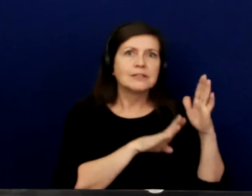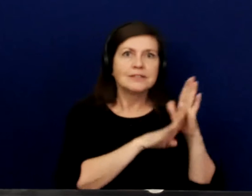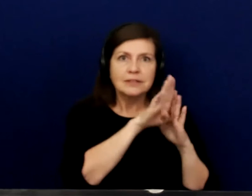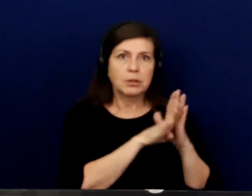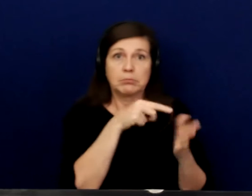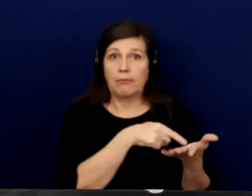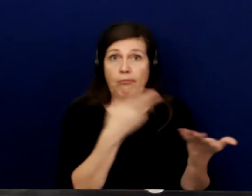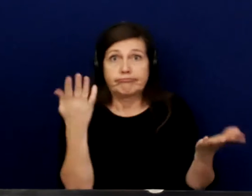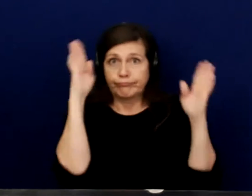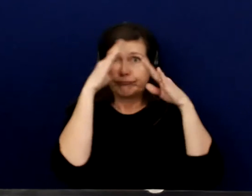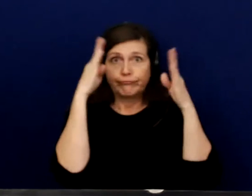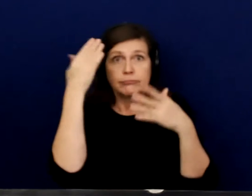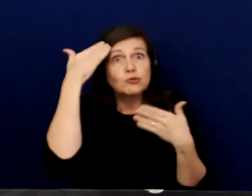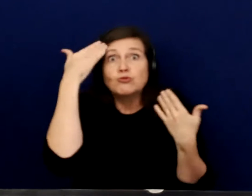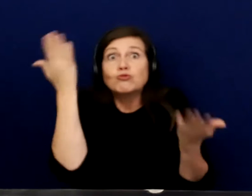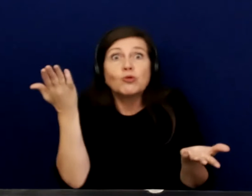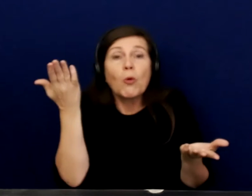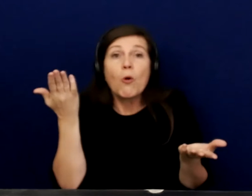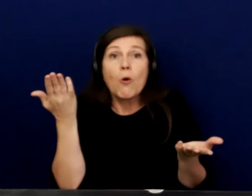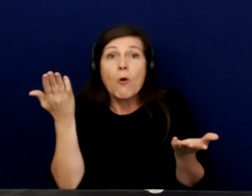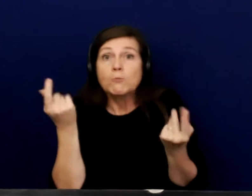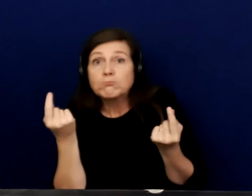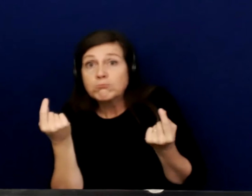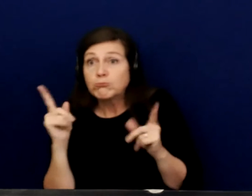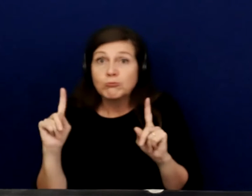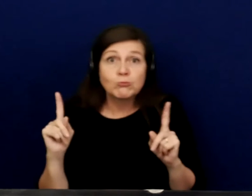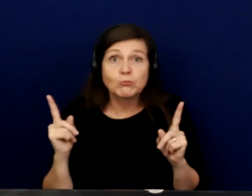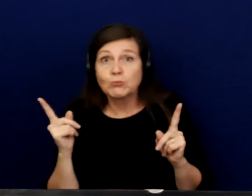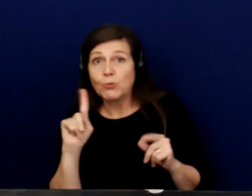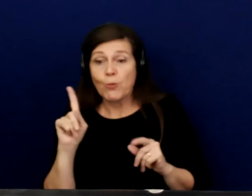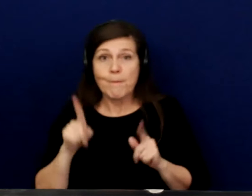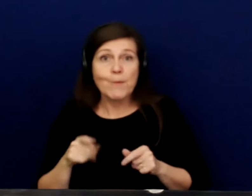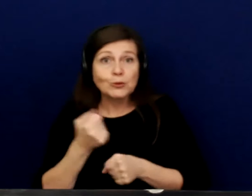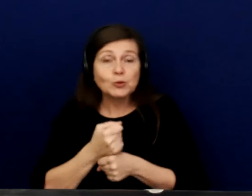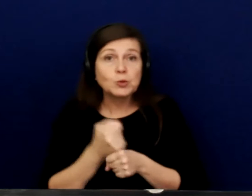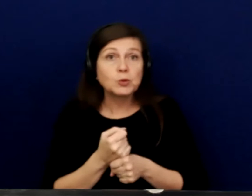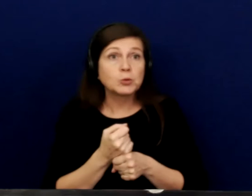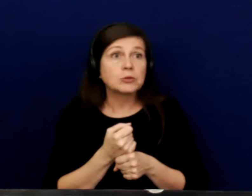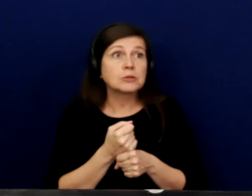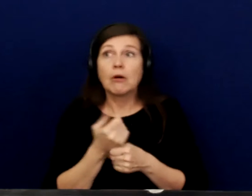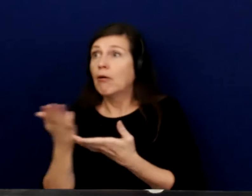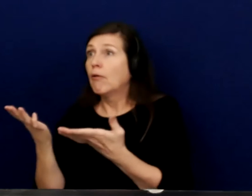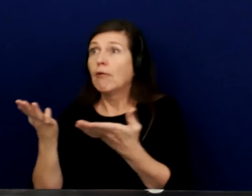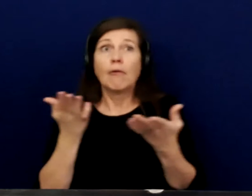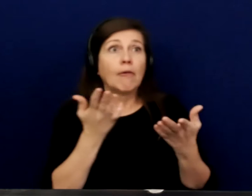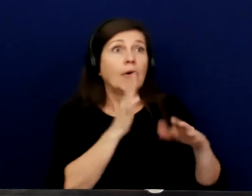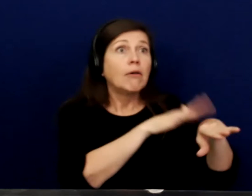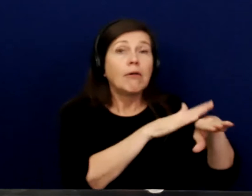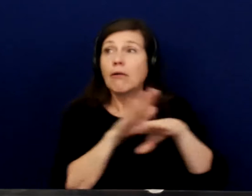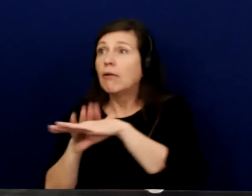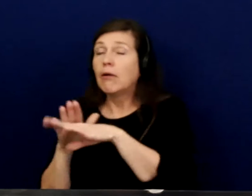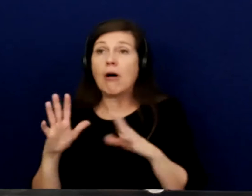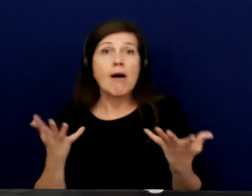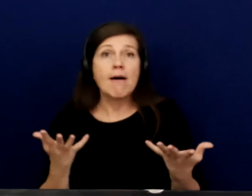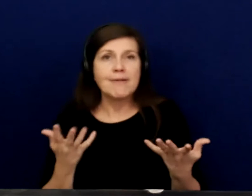do not know what to do when they want to include the users. They don't know where to go. For instance, I in my work get